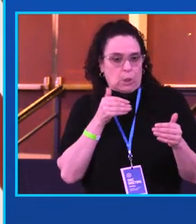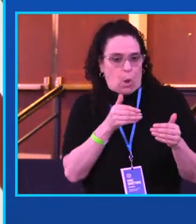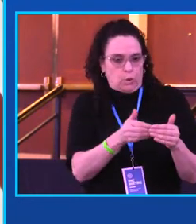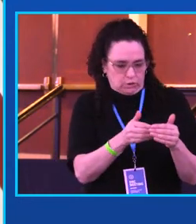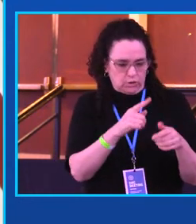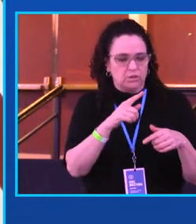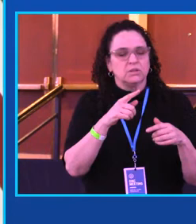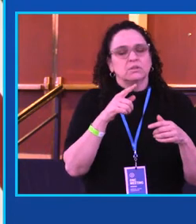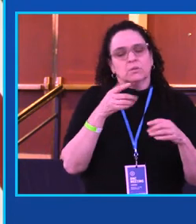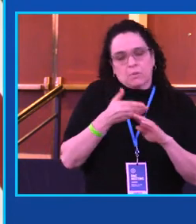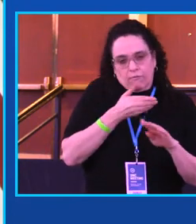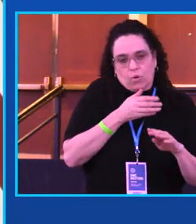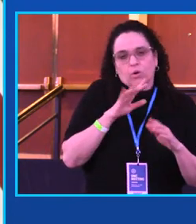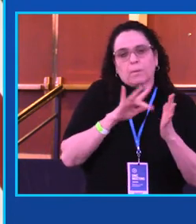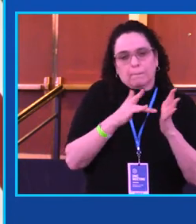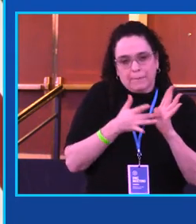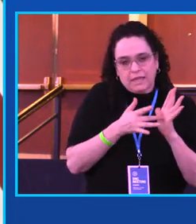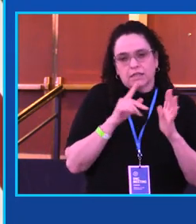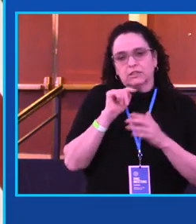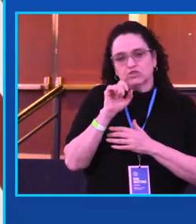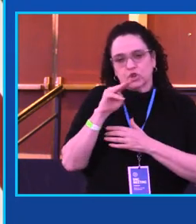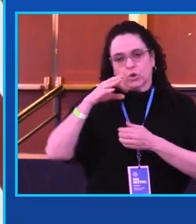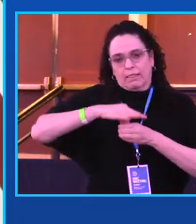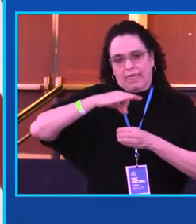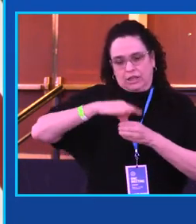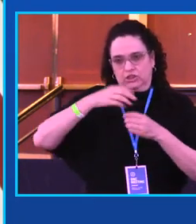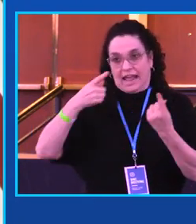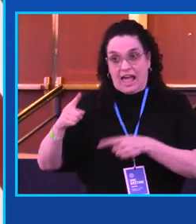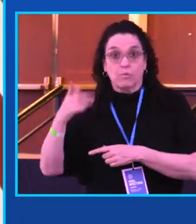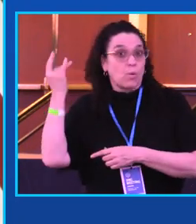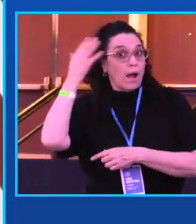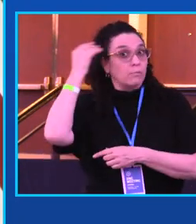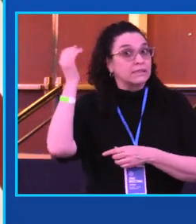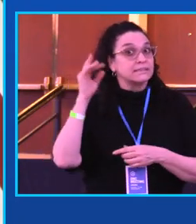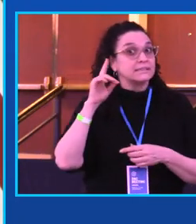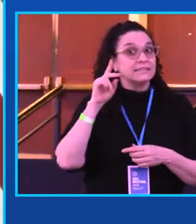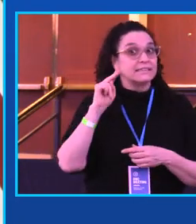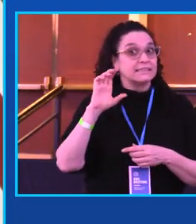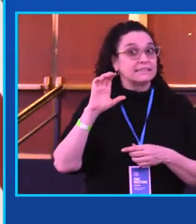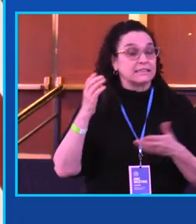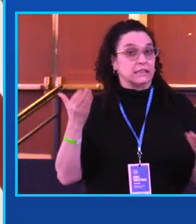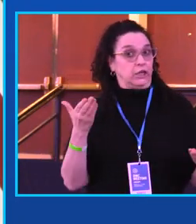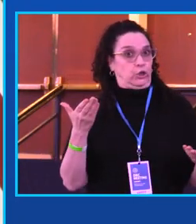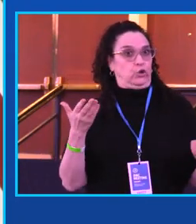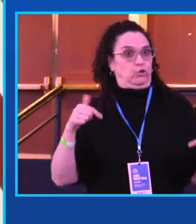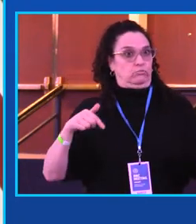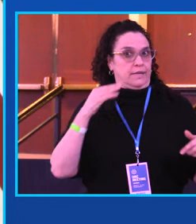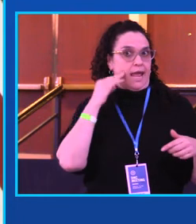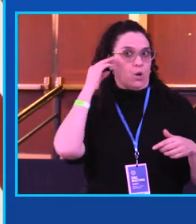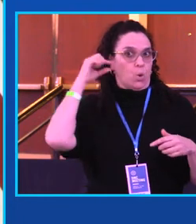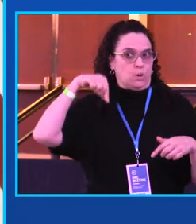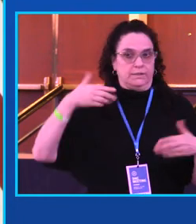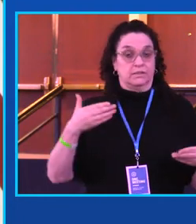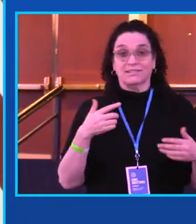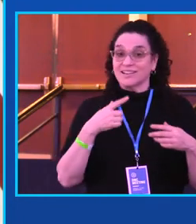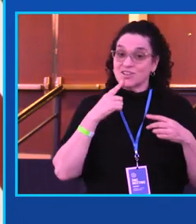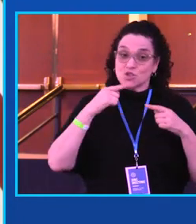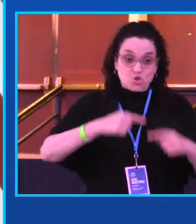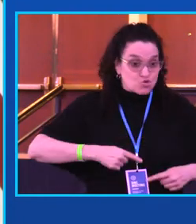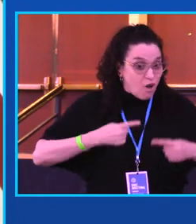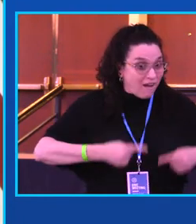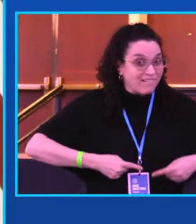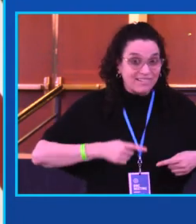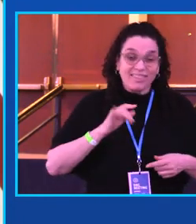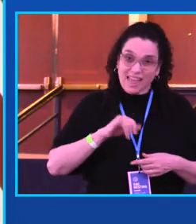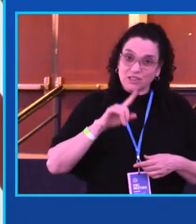the headquarters for the DNC is right here. Now, the struggle is real when it comes